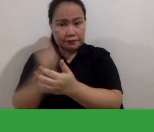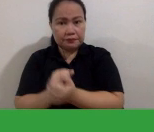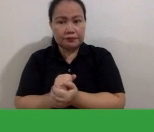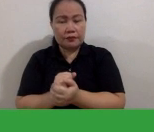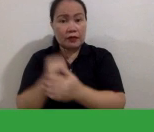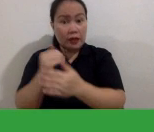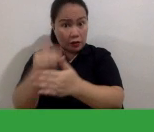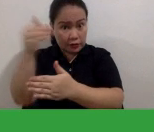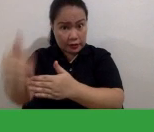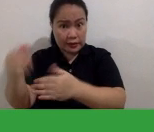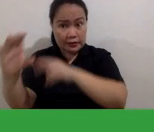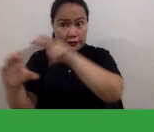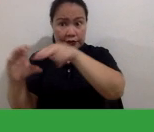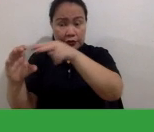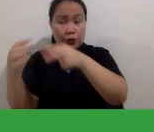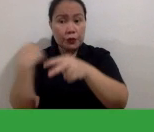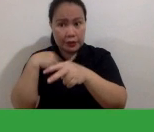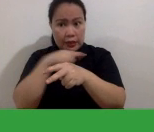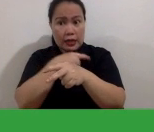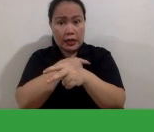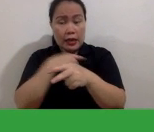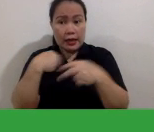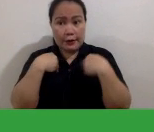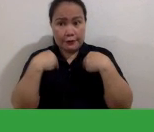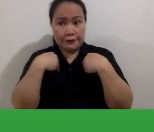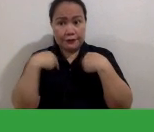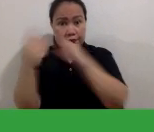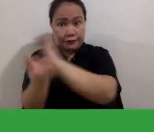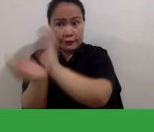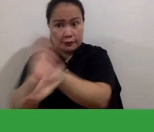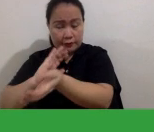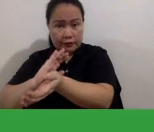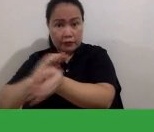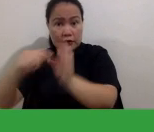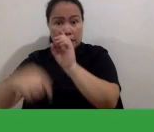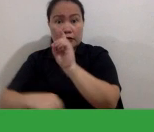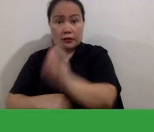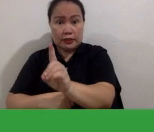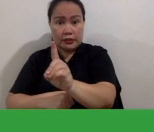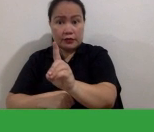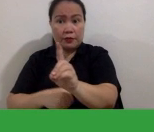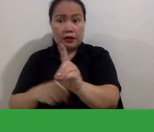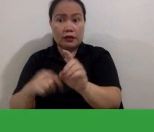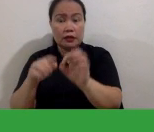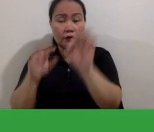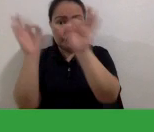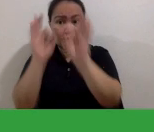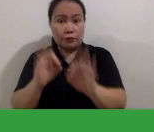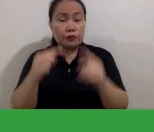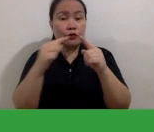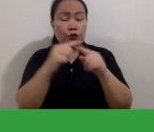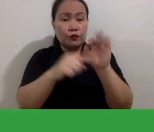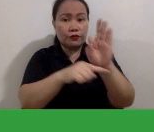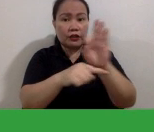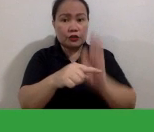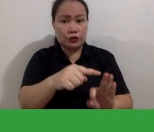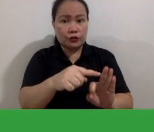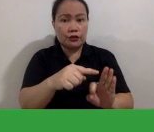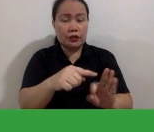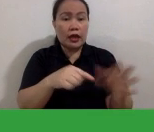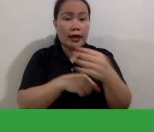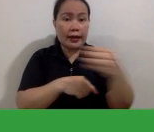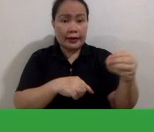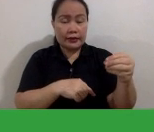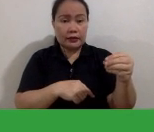stay tuned sa ating next video, we will convert naman decimal form from decimal form to